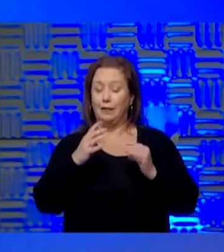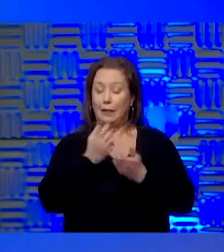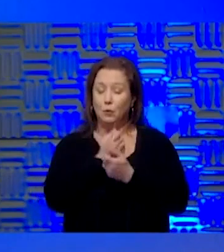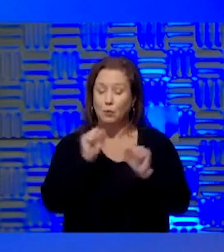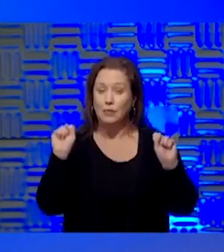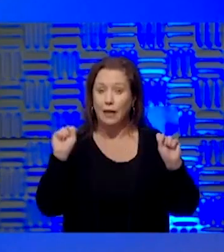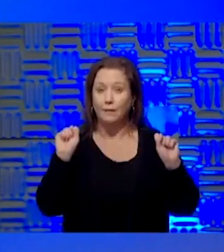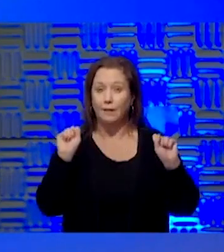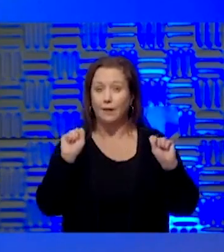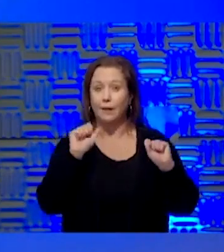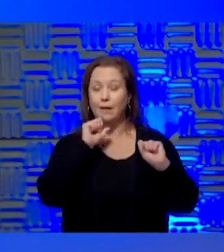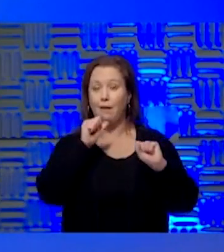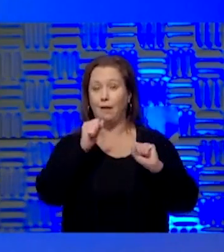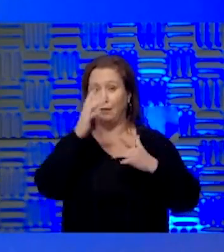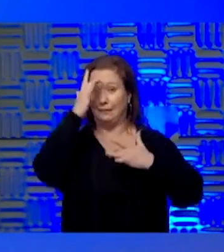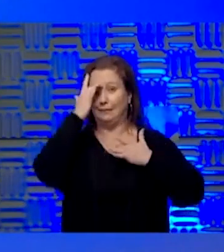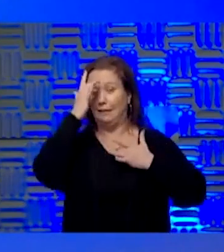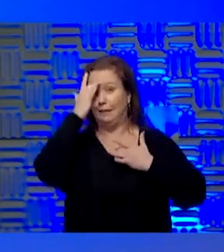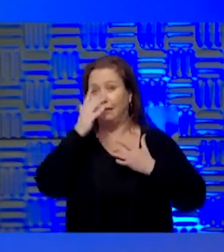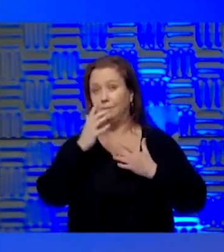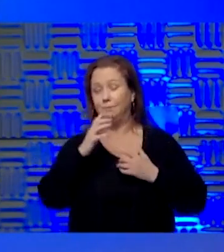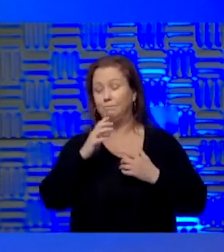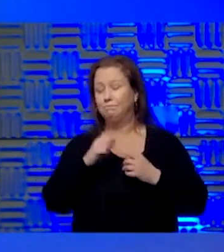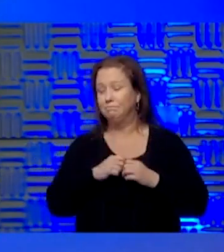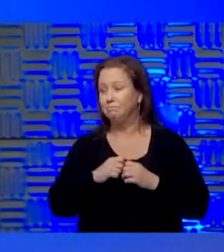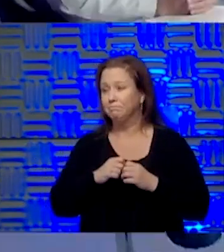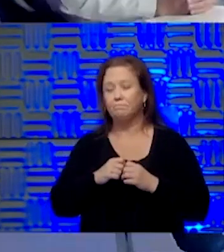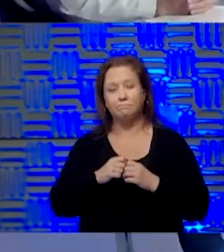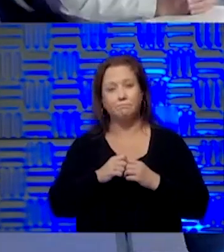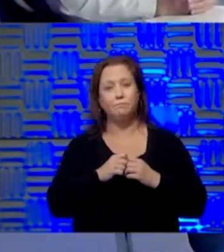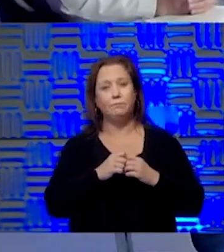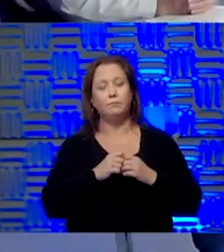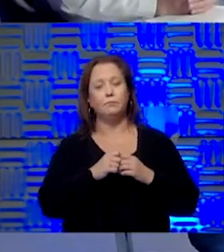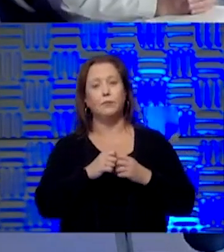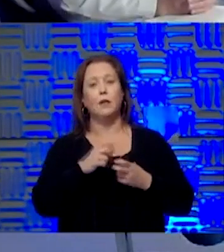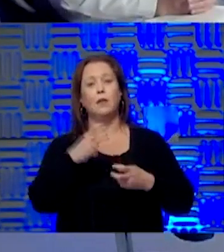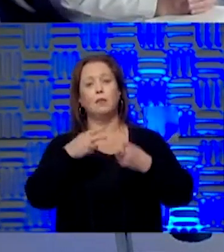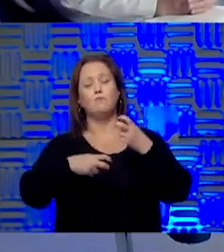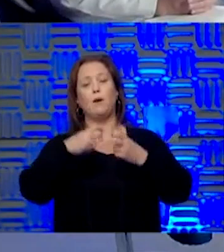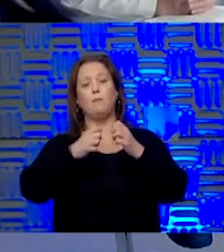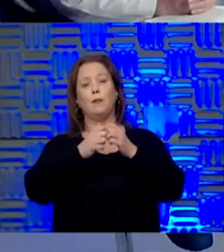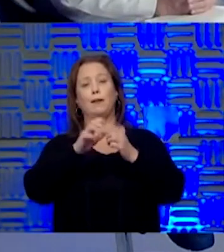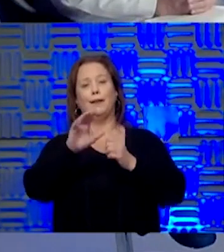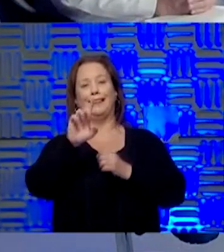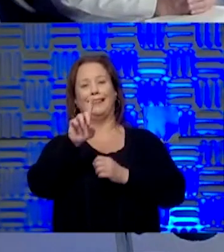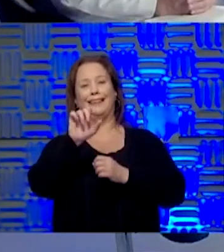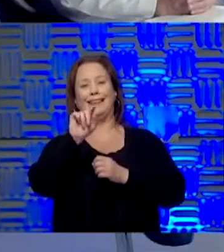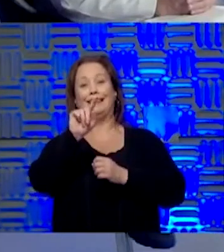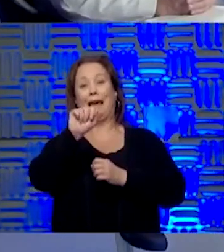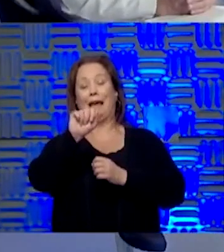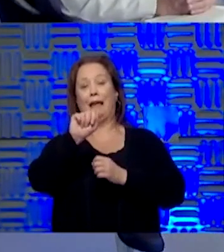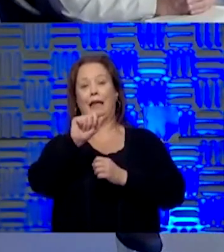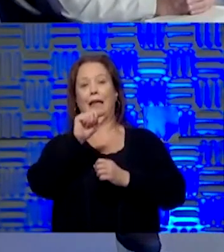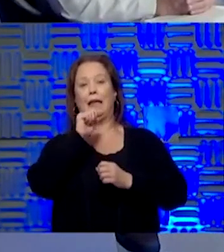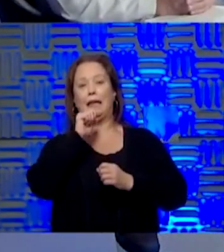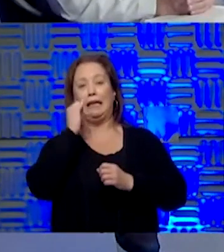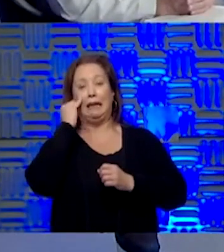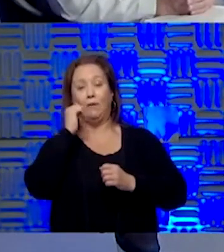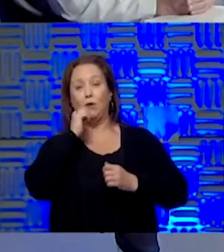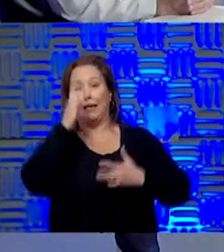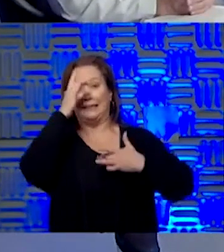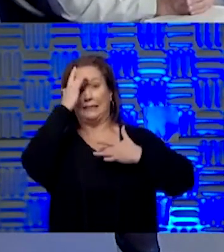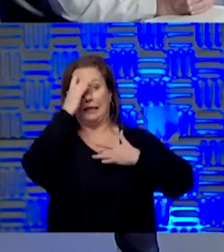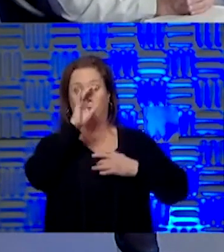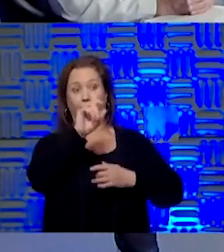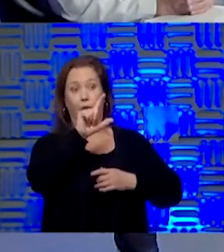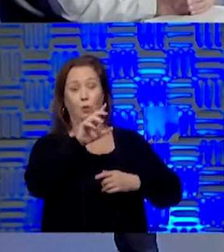from getting ill. Yeah, and plus one of the problems with epidemiological data like that is if you're not sick with influenza at